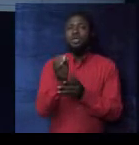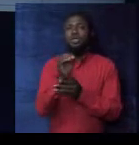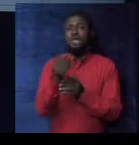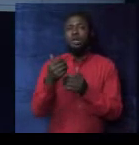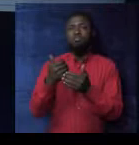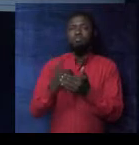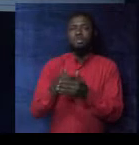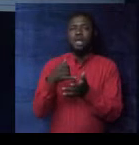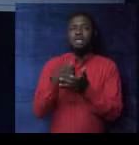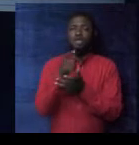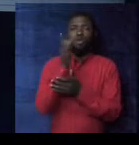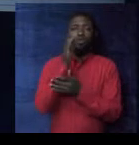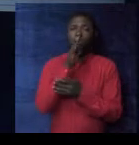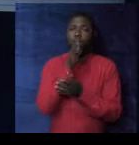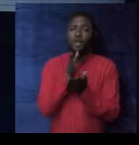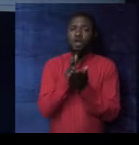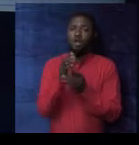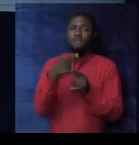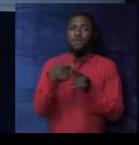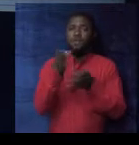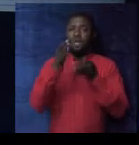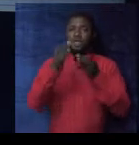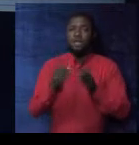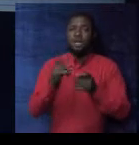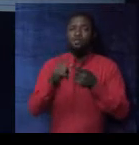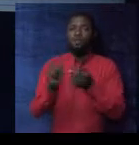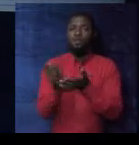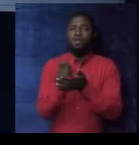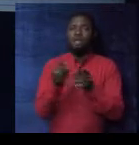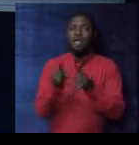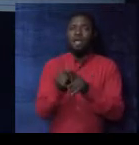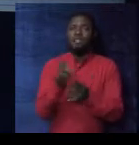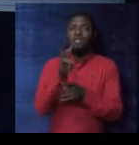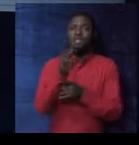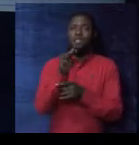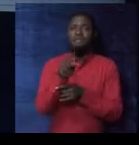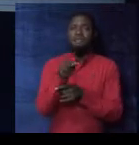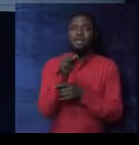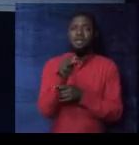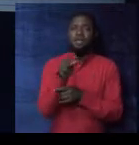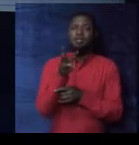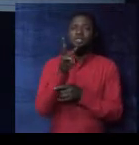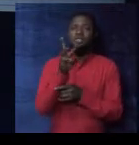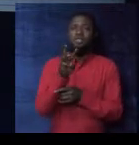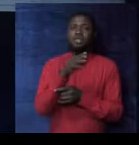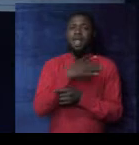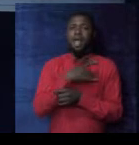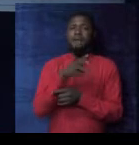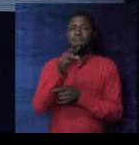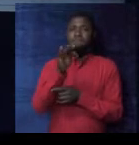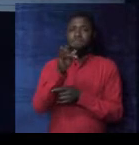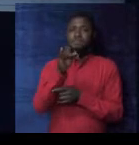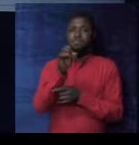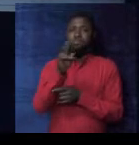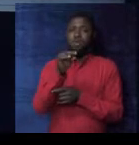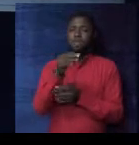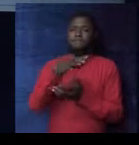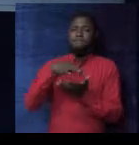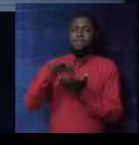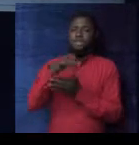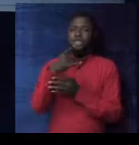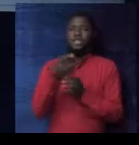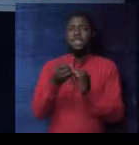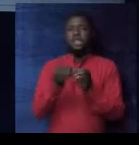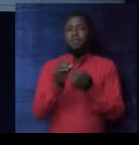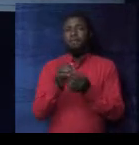6 and all the zeros beside it, you will be correct. But if you decide to write it as 6 million, that is 6 and